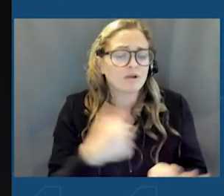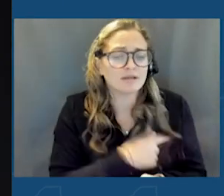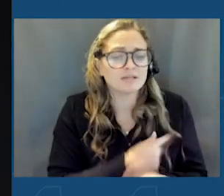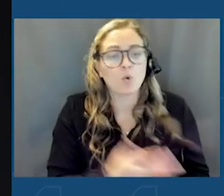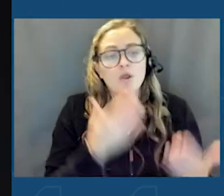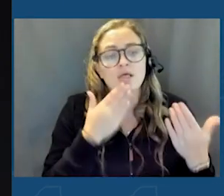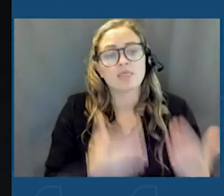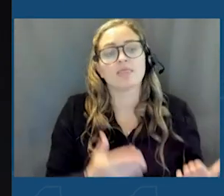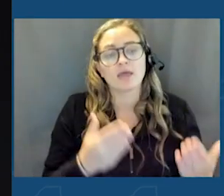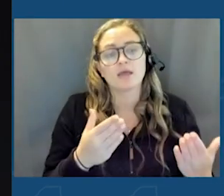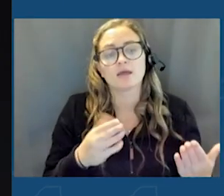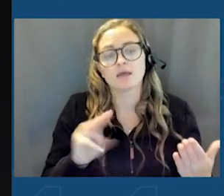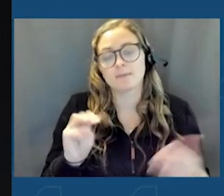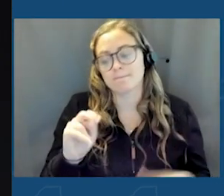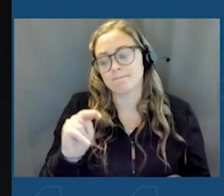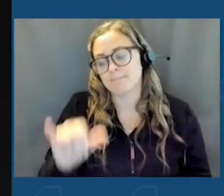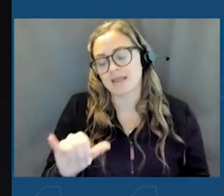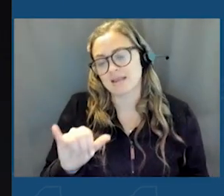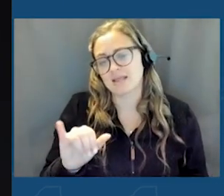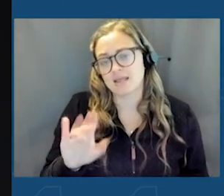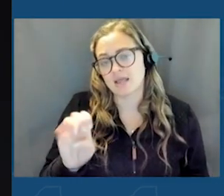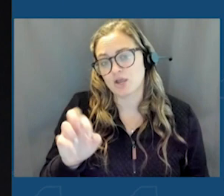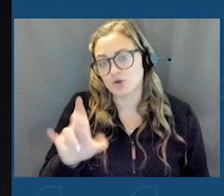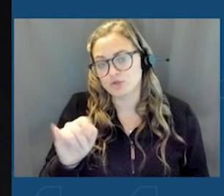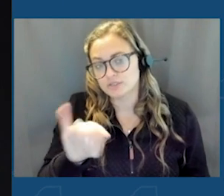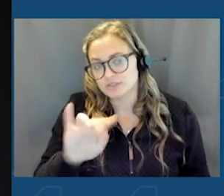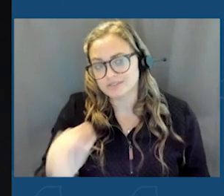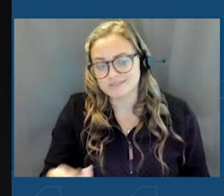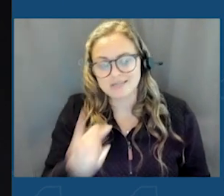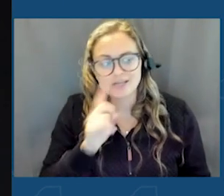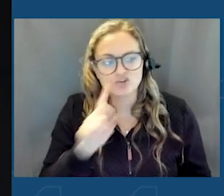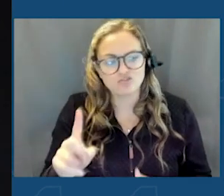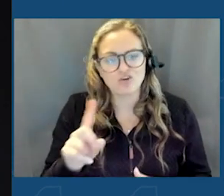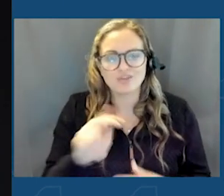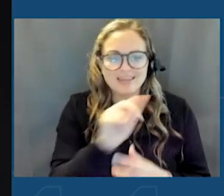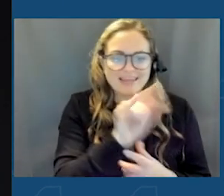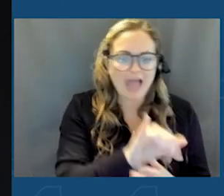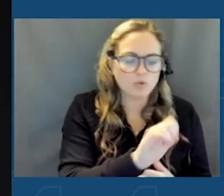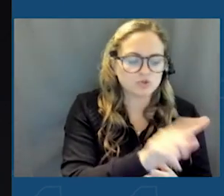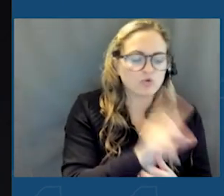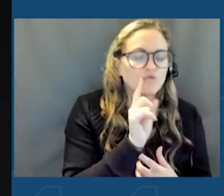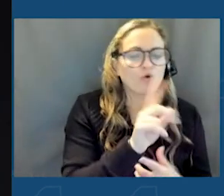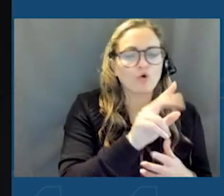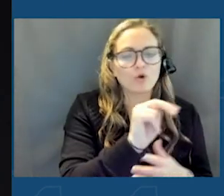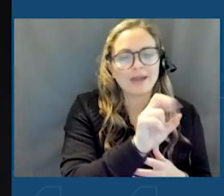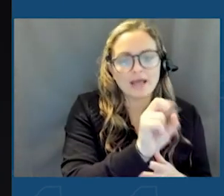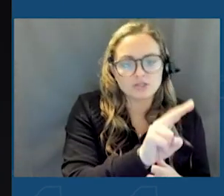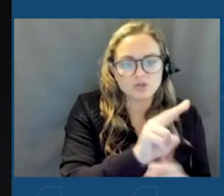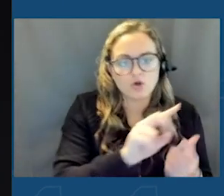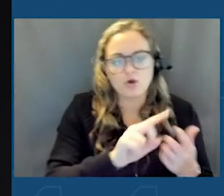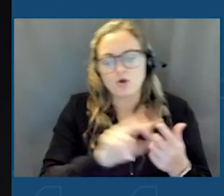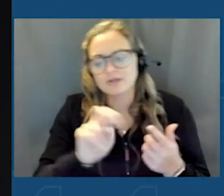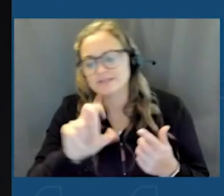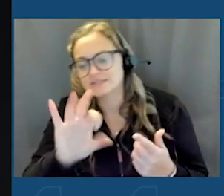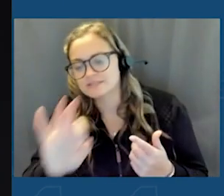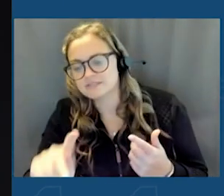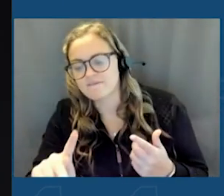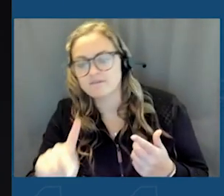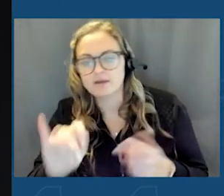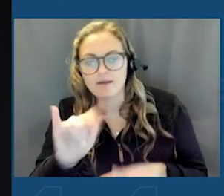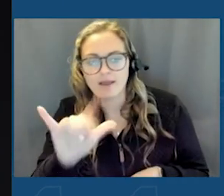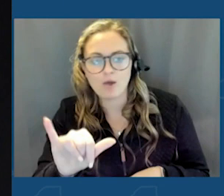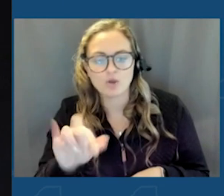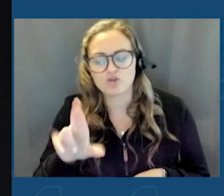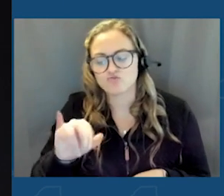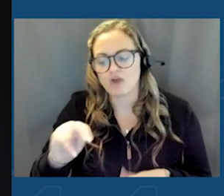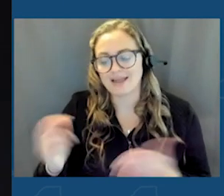Maddie Arasich, the president of the Building Construction Trade Council, Nassau and Suffolk counties, and also Ryan is here from,